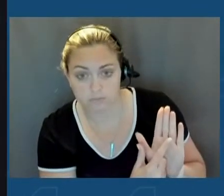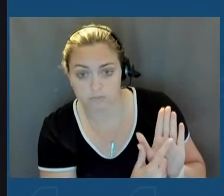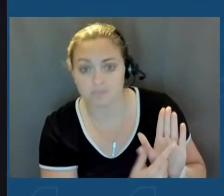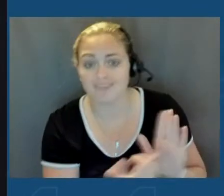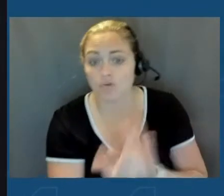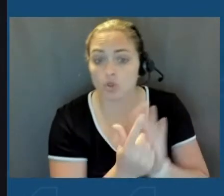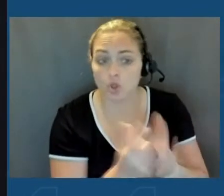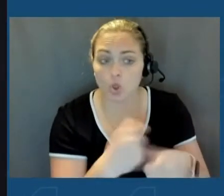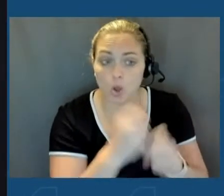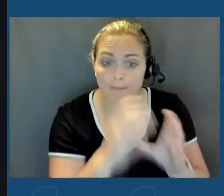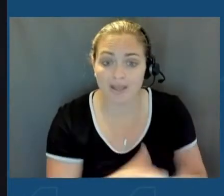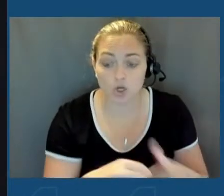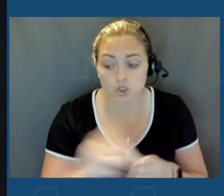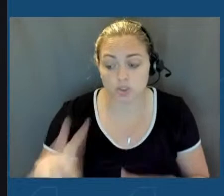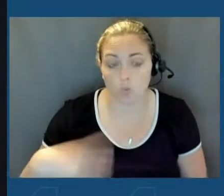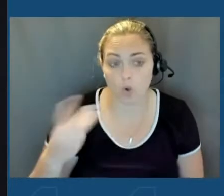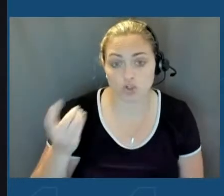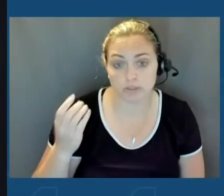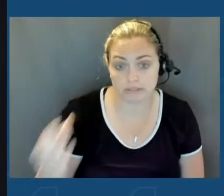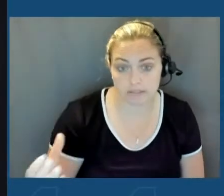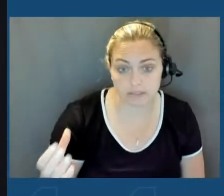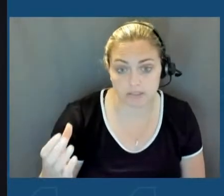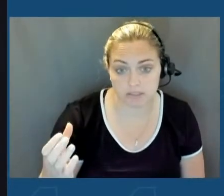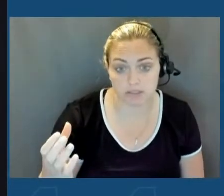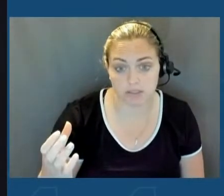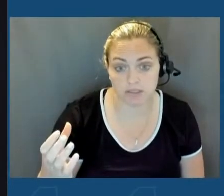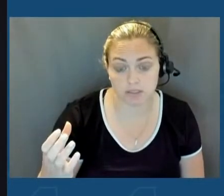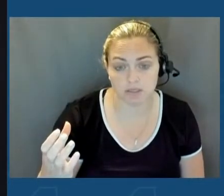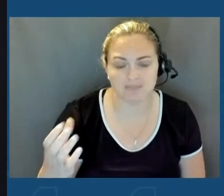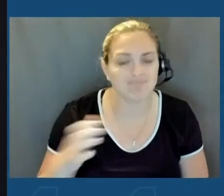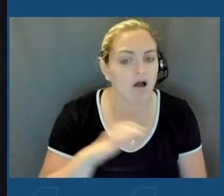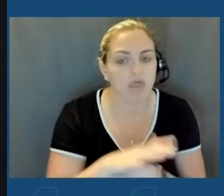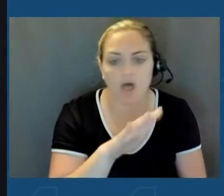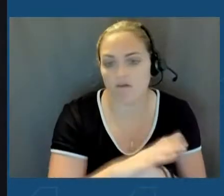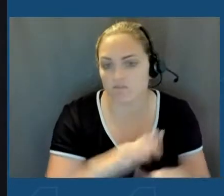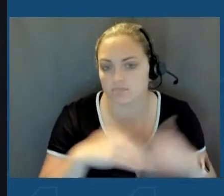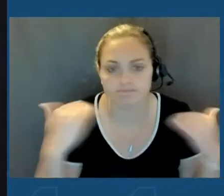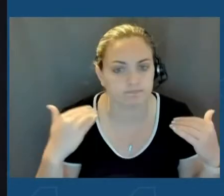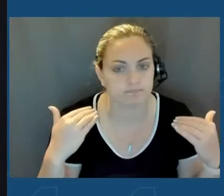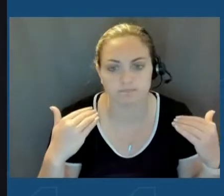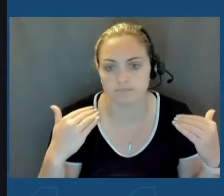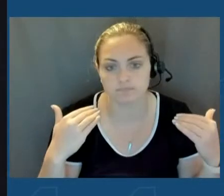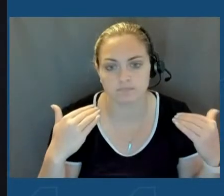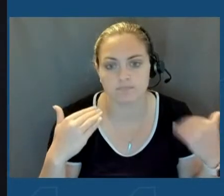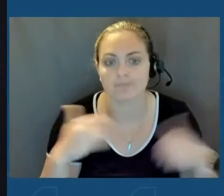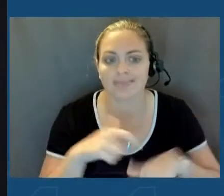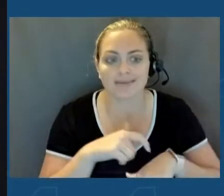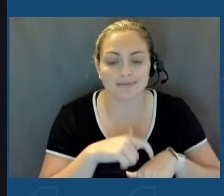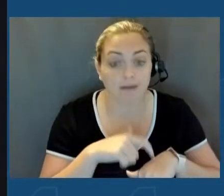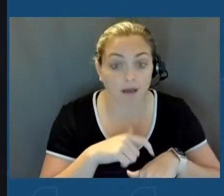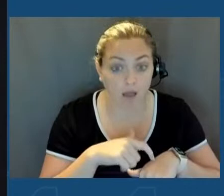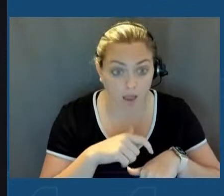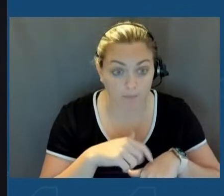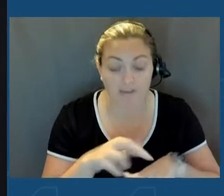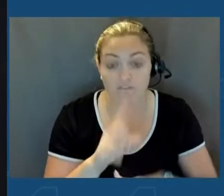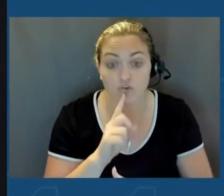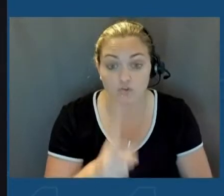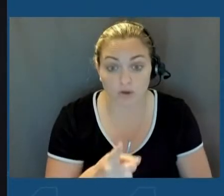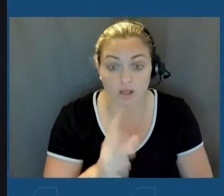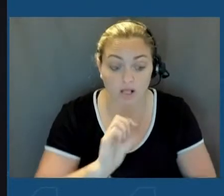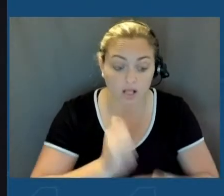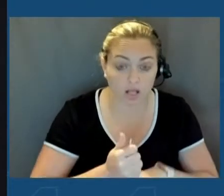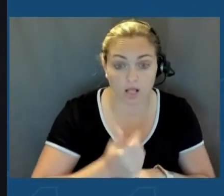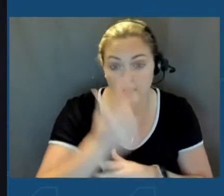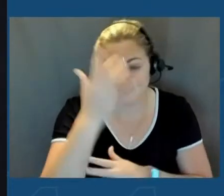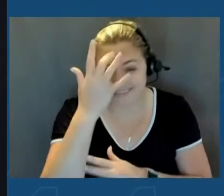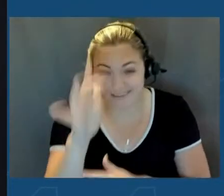lawmakers in Washington, that enough is enough, and the time for real, sensible